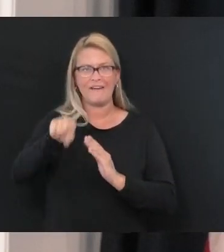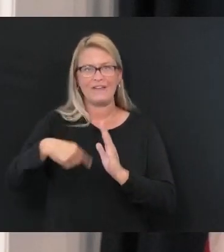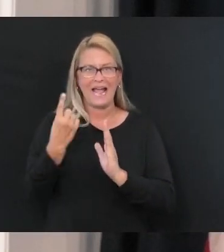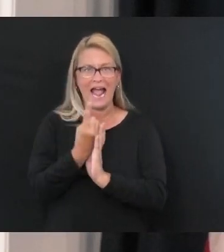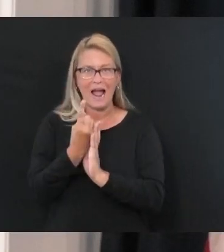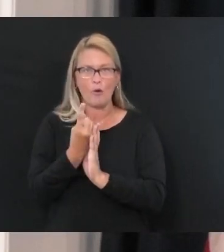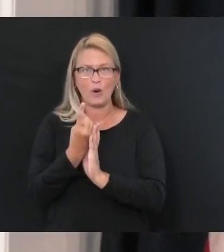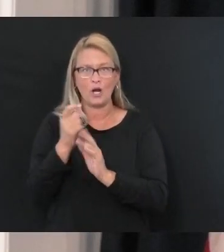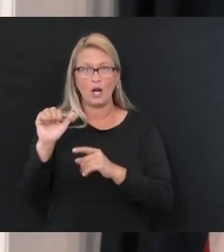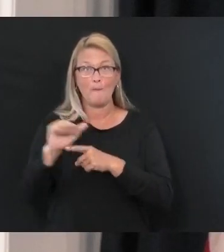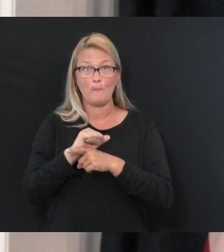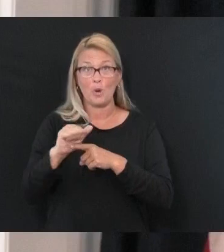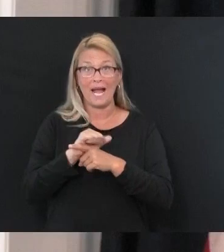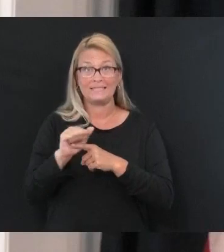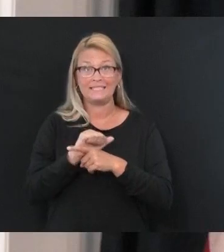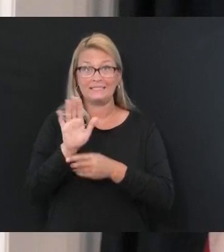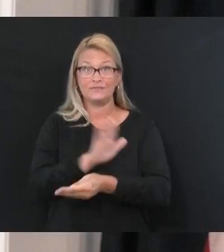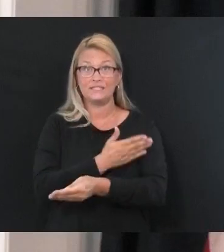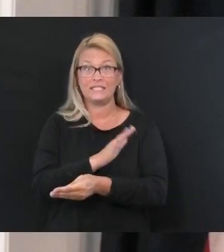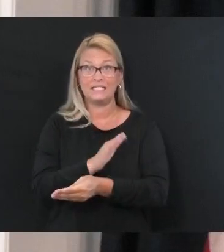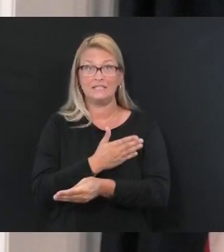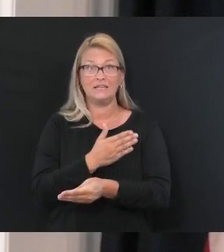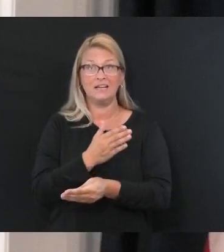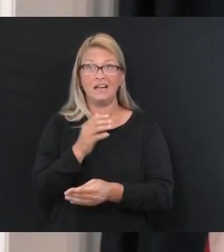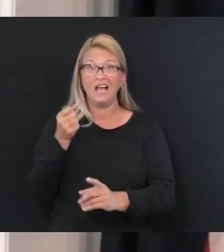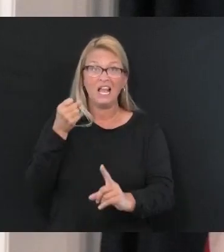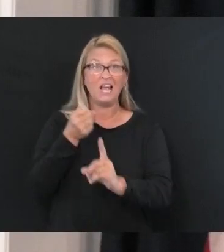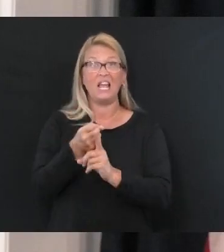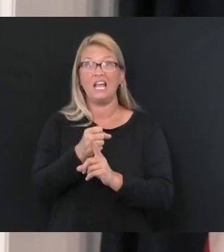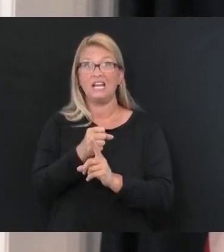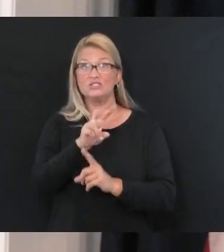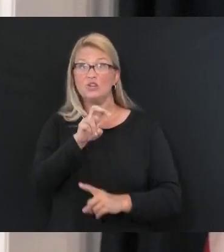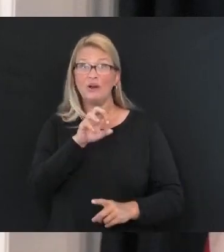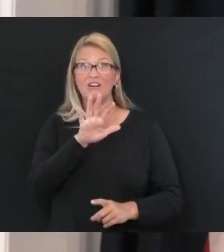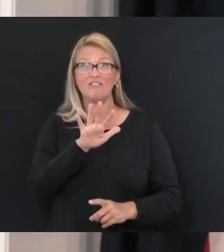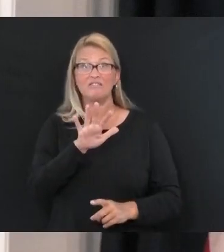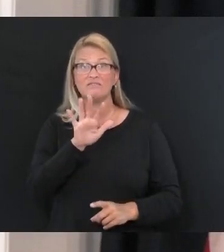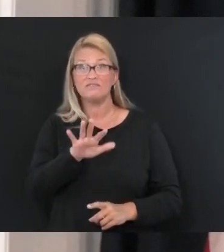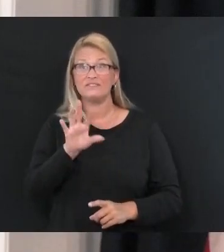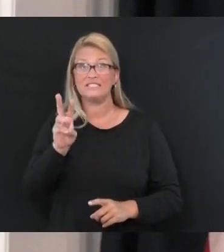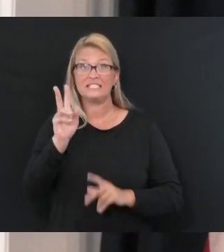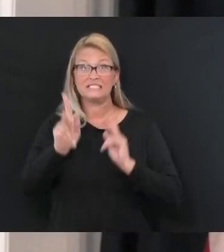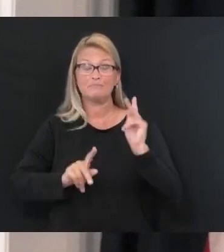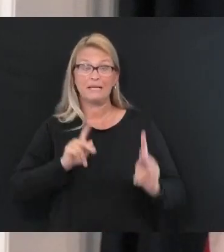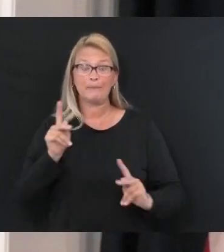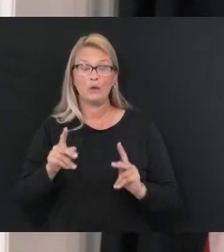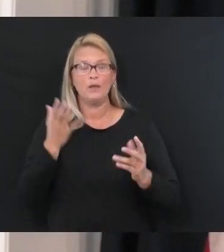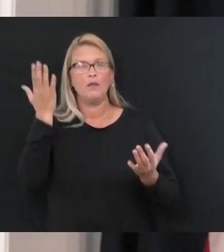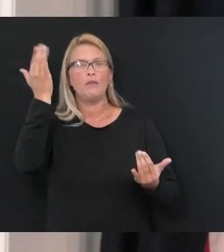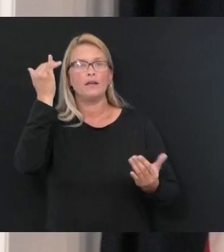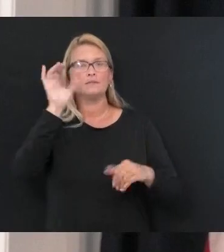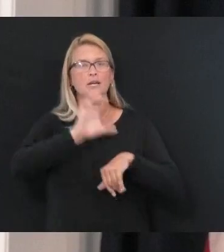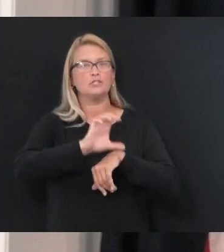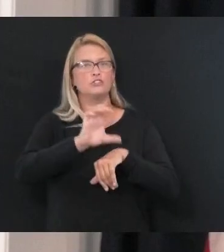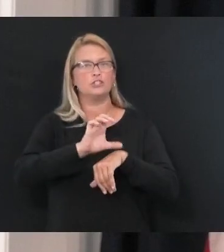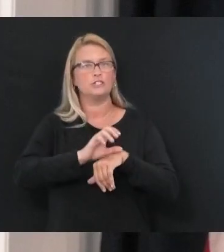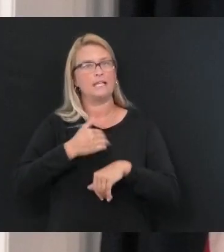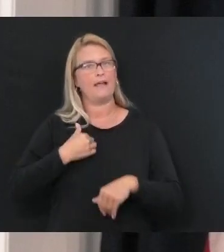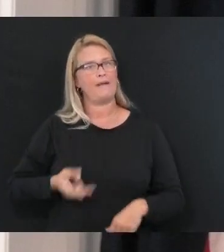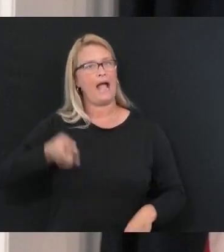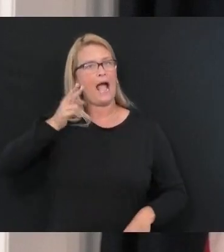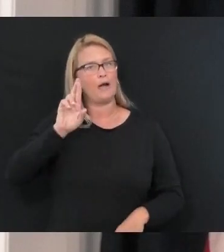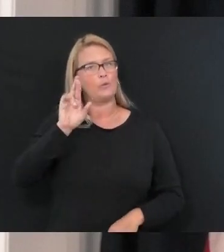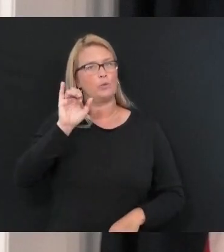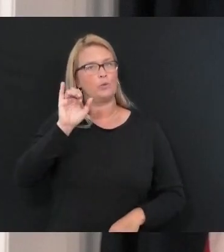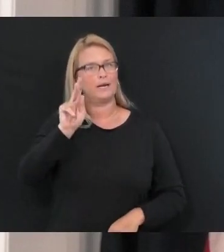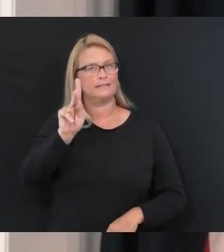person infected 56 of 62 people. So that is a reason why churches have more risk. The other